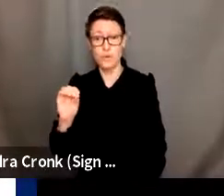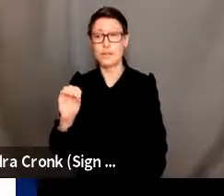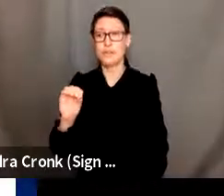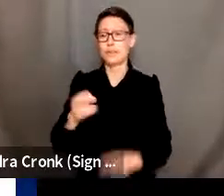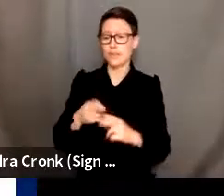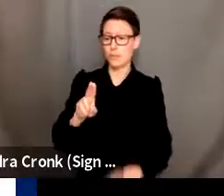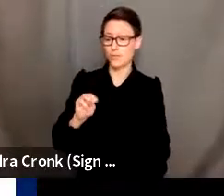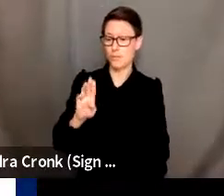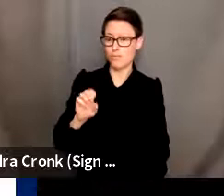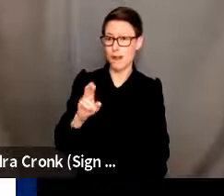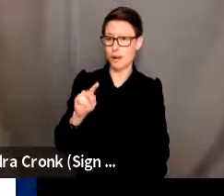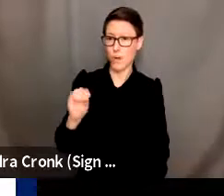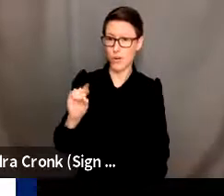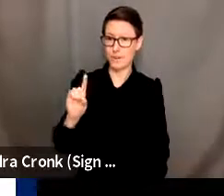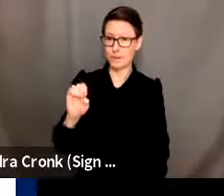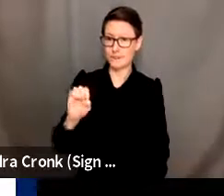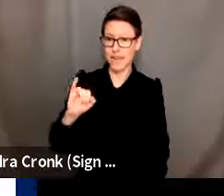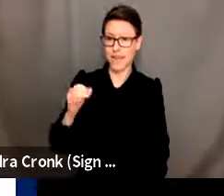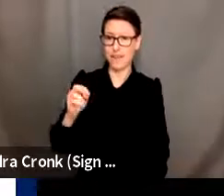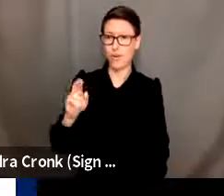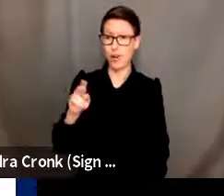Bejarano. Humberto, take it away.